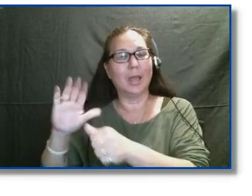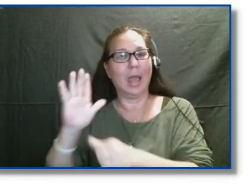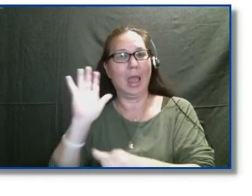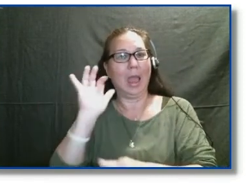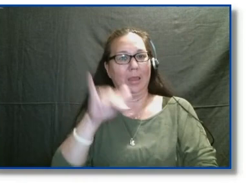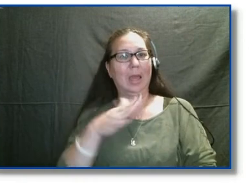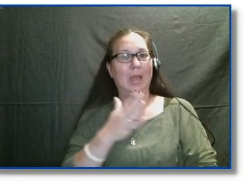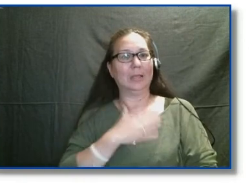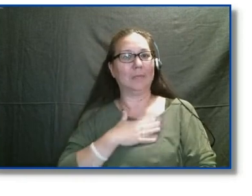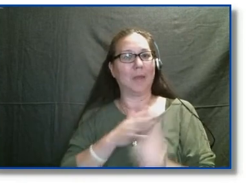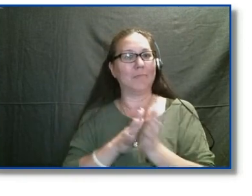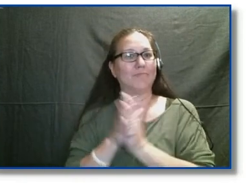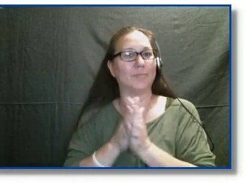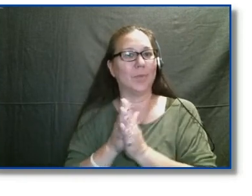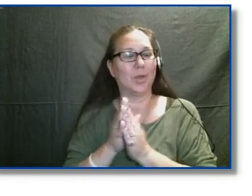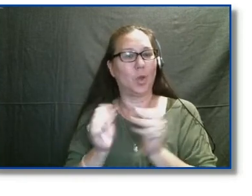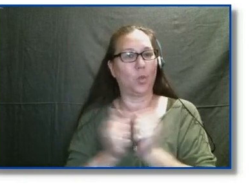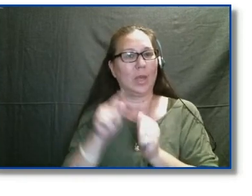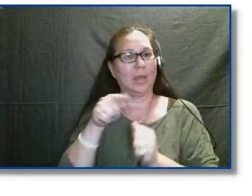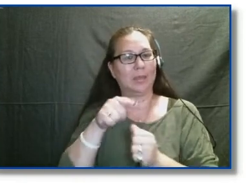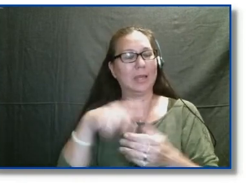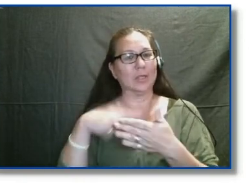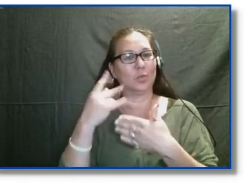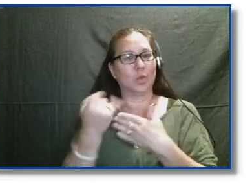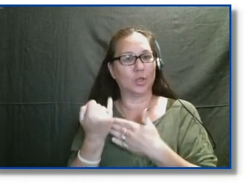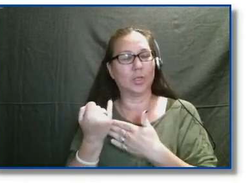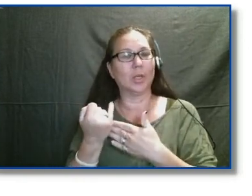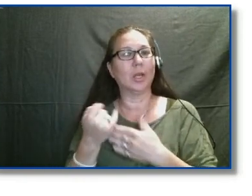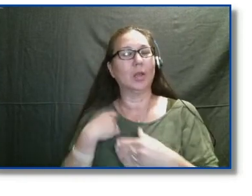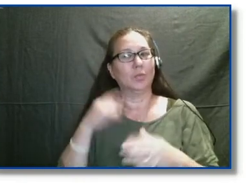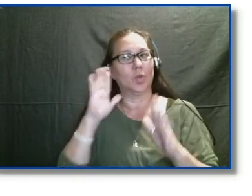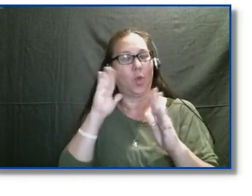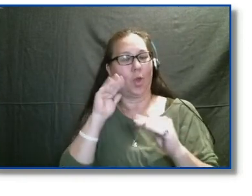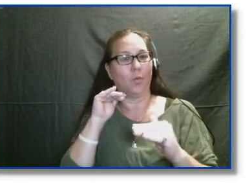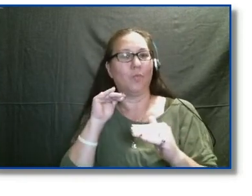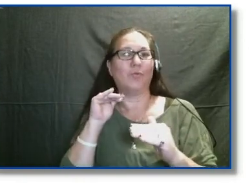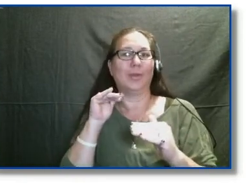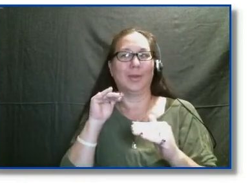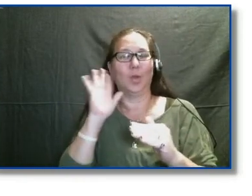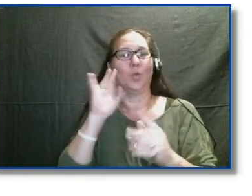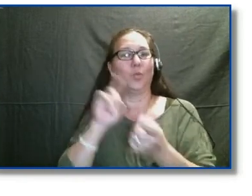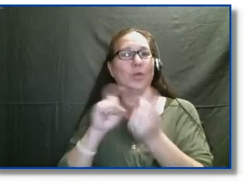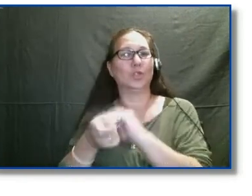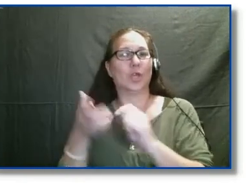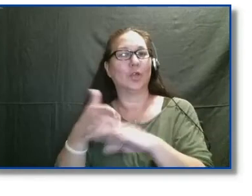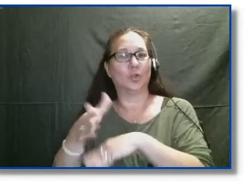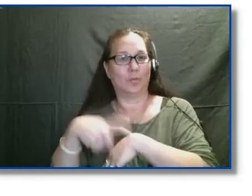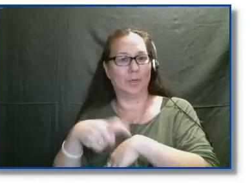project, and I hope it will evolve and its meaning will evolve with time. Thank you.